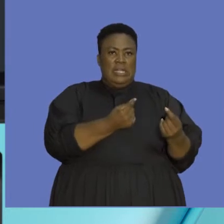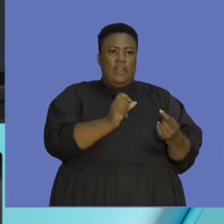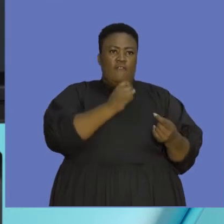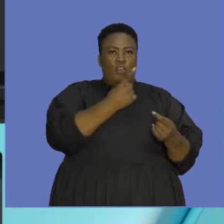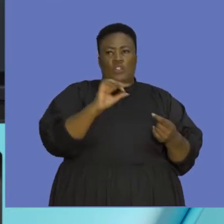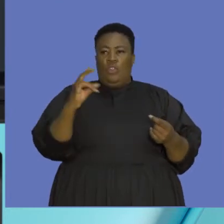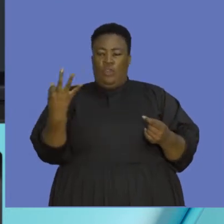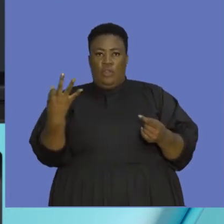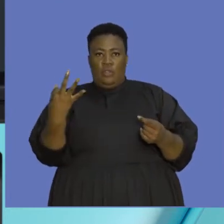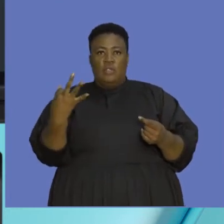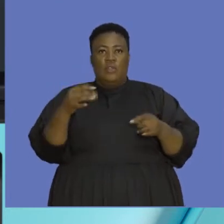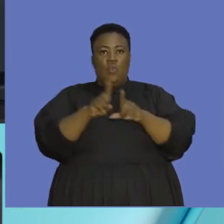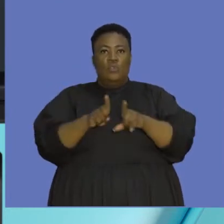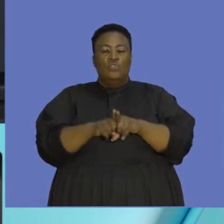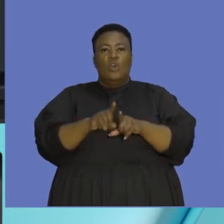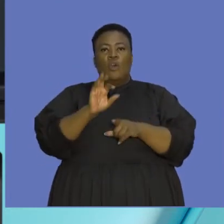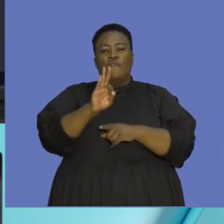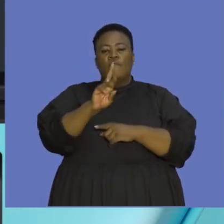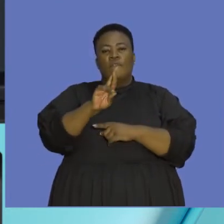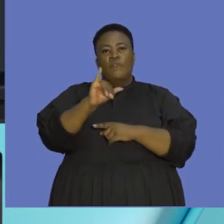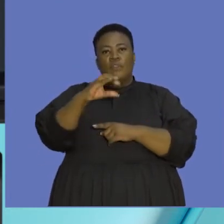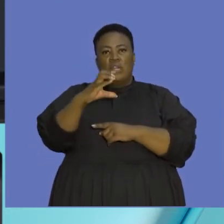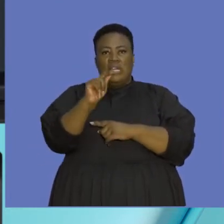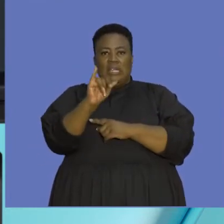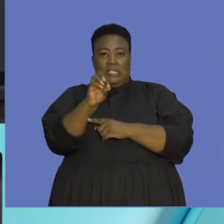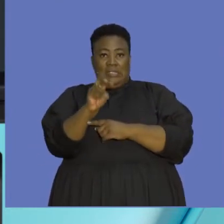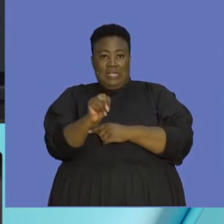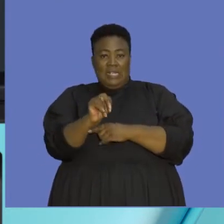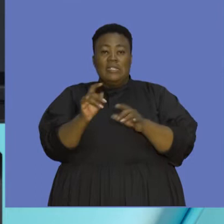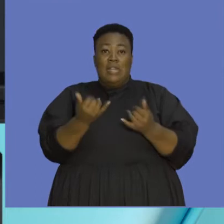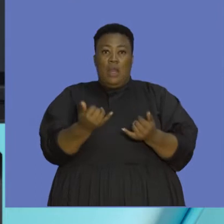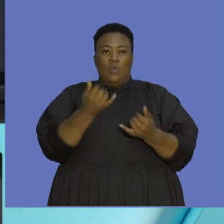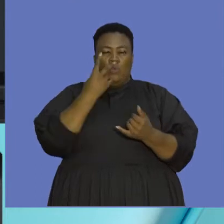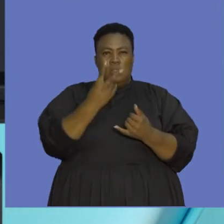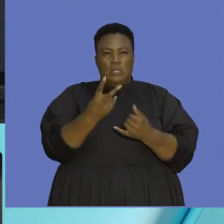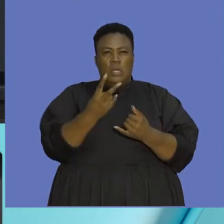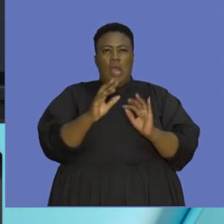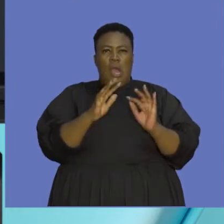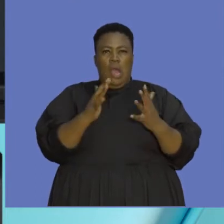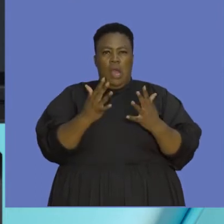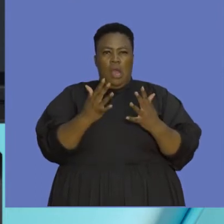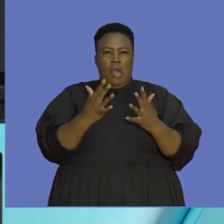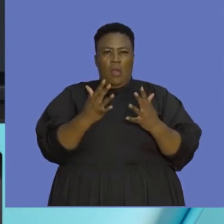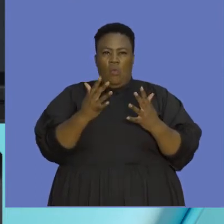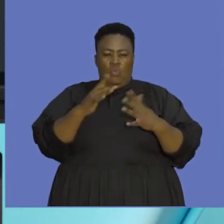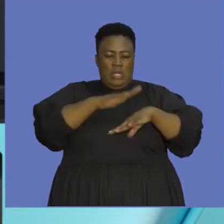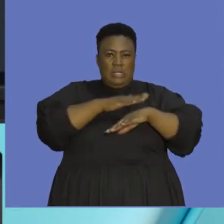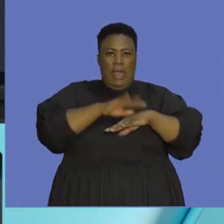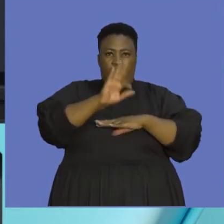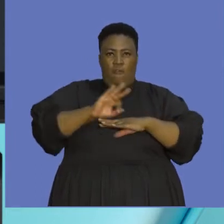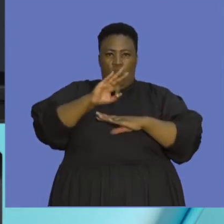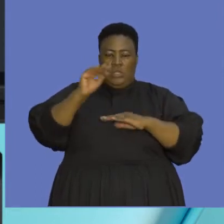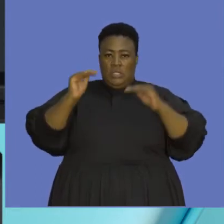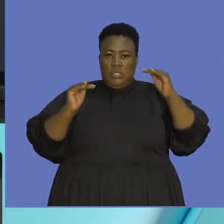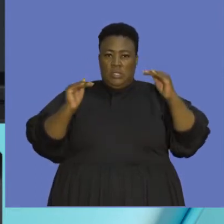friction. Basically, now we're going to start to look at what happens when our forces are unbalanced, when we have a net force.